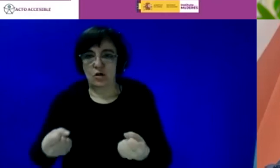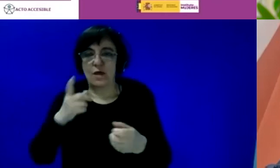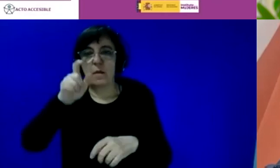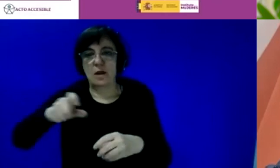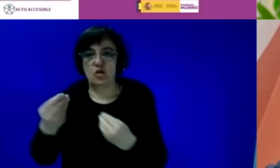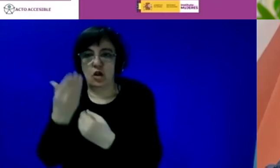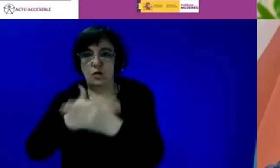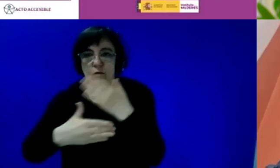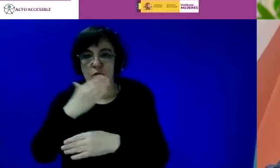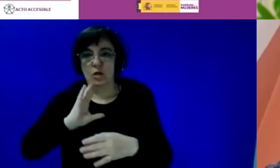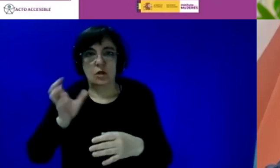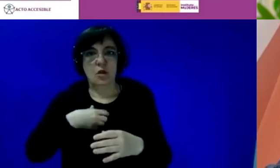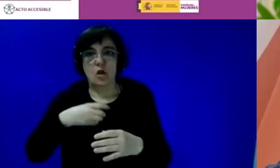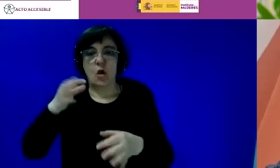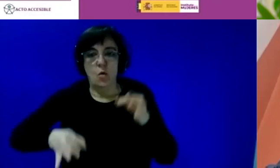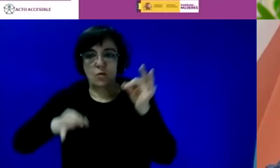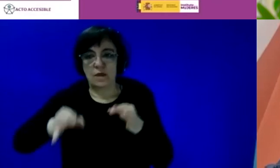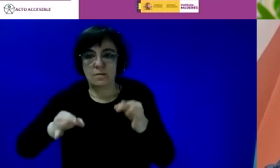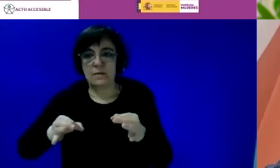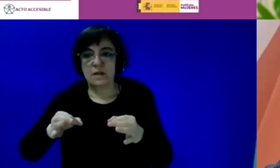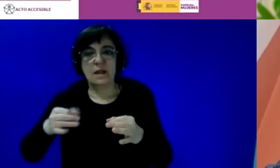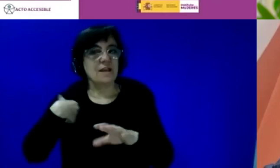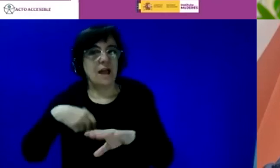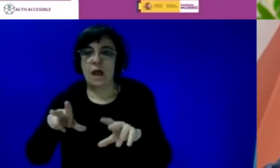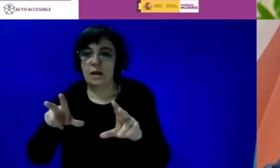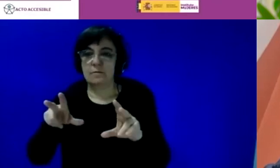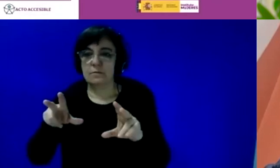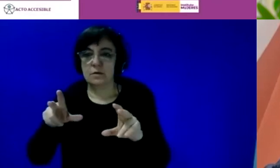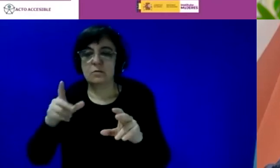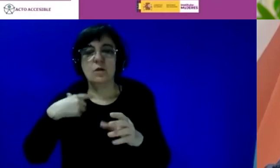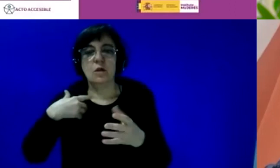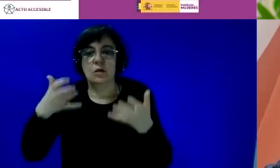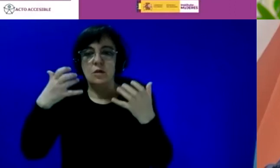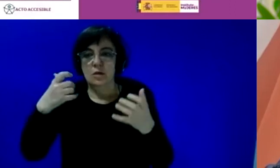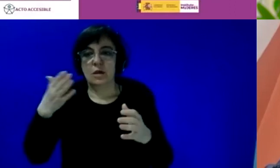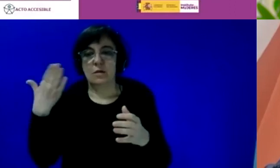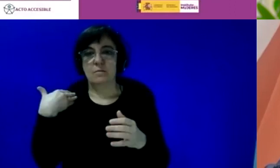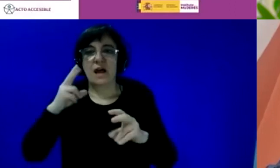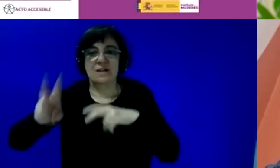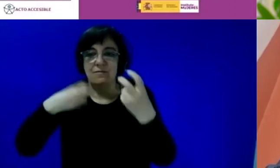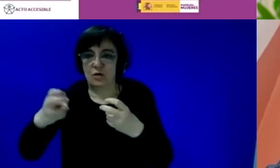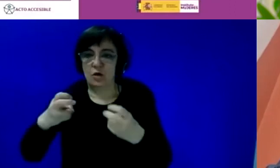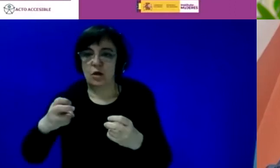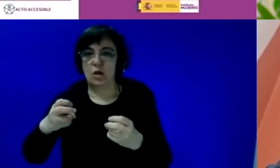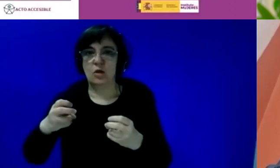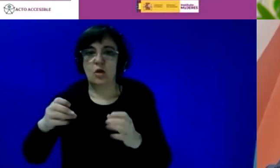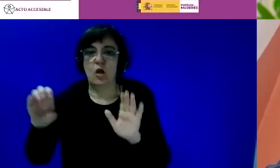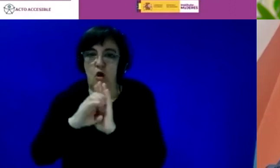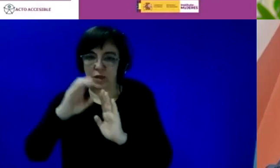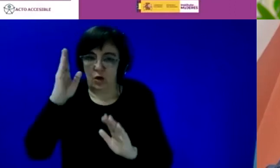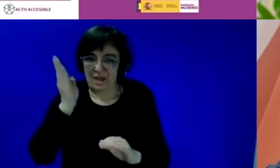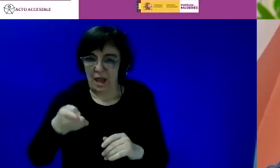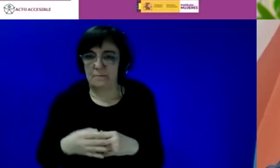forced sterilization of persons with disabilities who are legally incapacitated in Spain. And we have achieved this now due to the